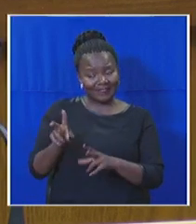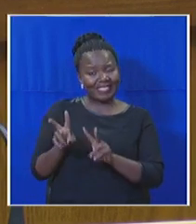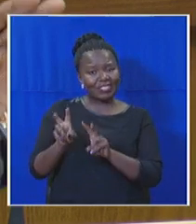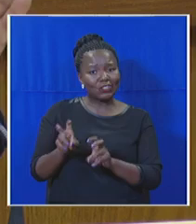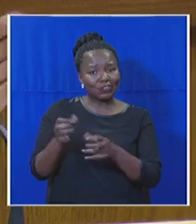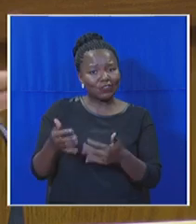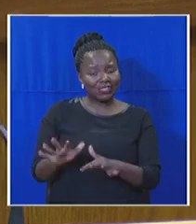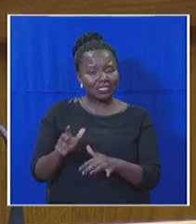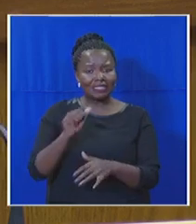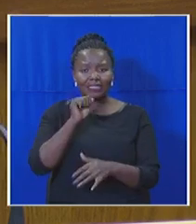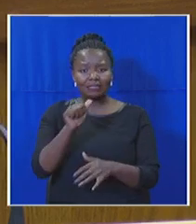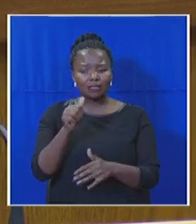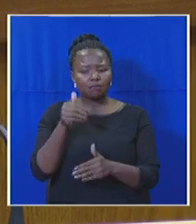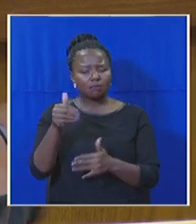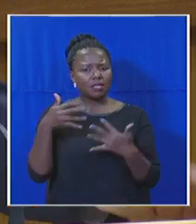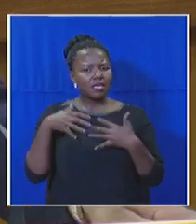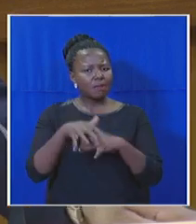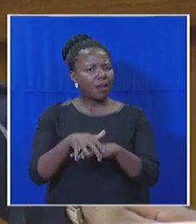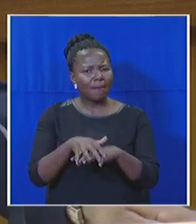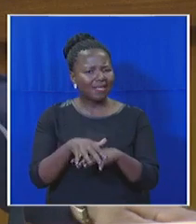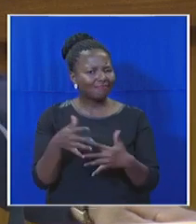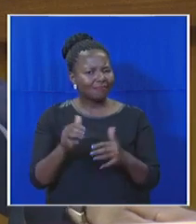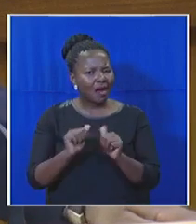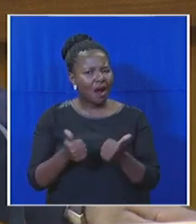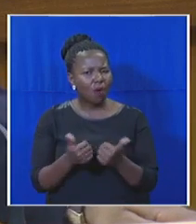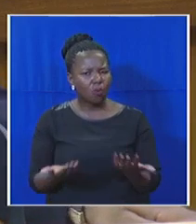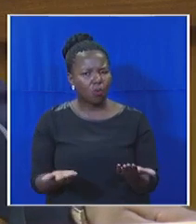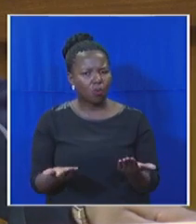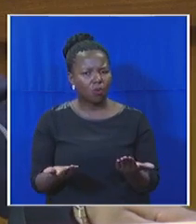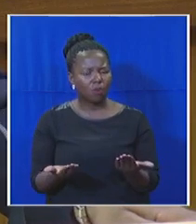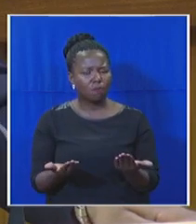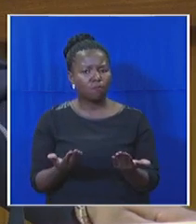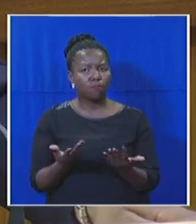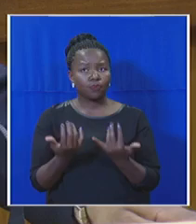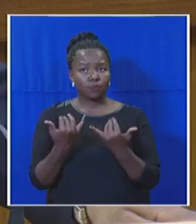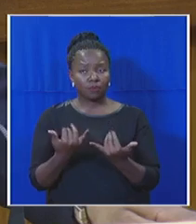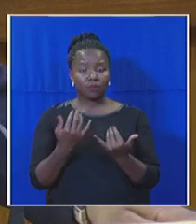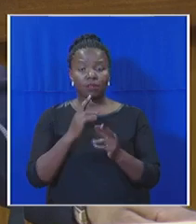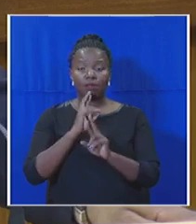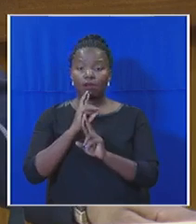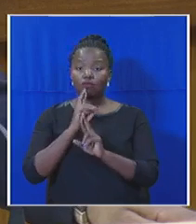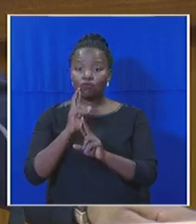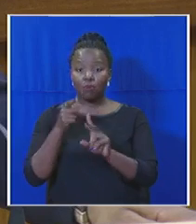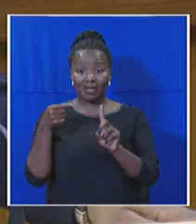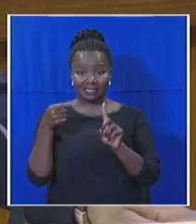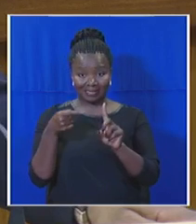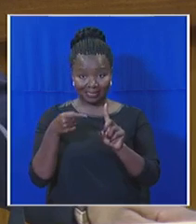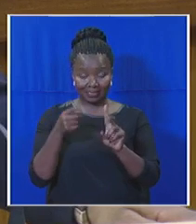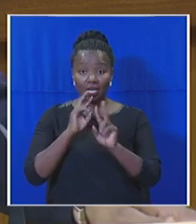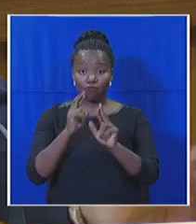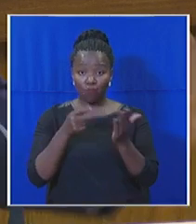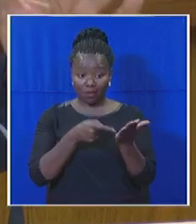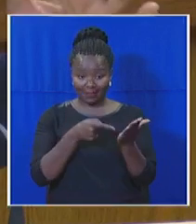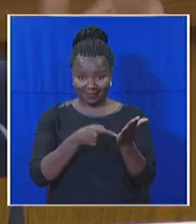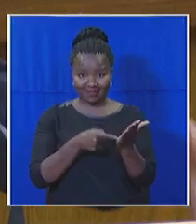say, how do we implement this? That report, for an example, will be taken into consideration by the Commission